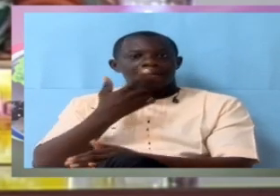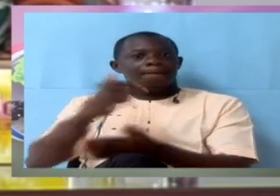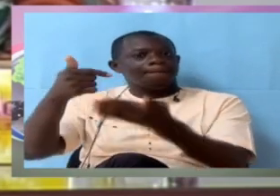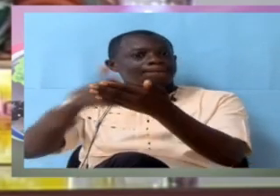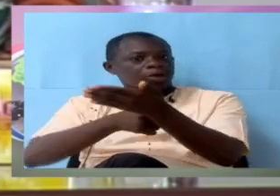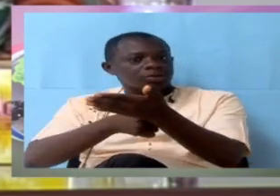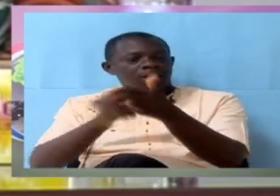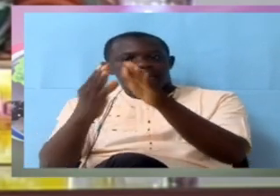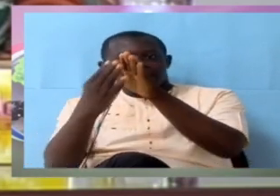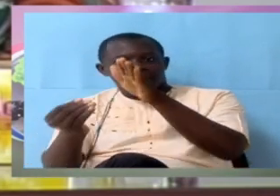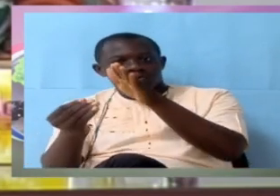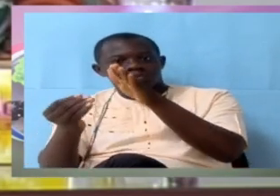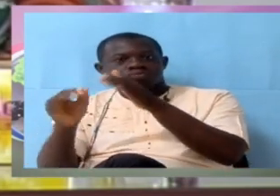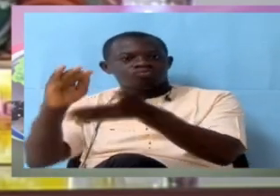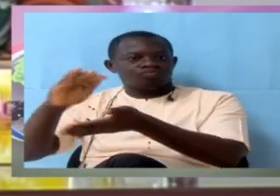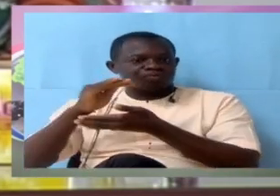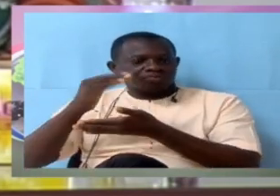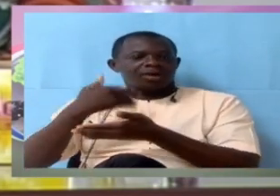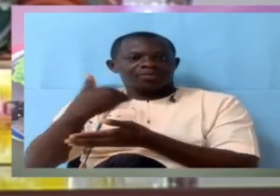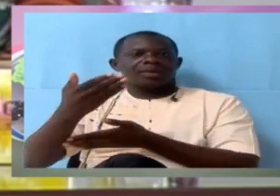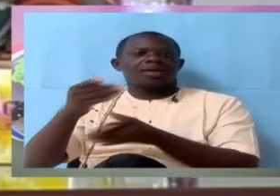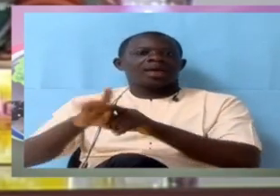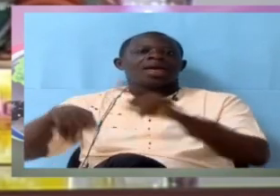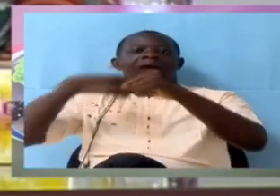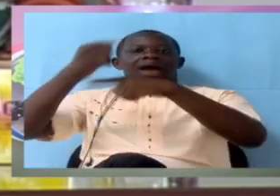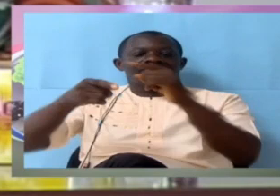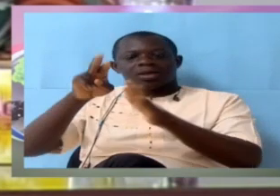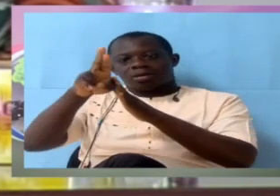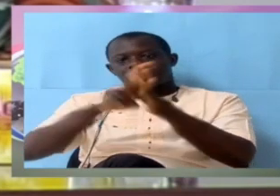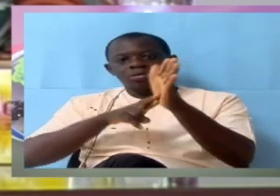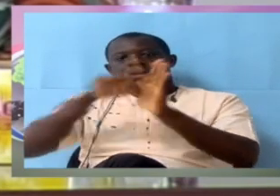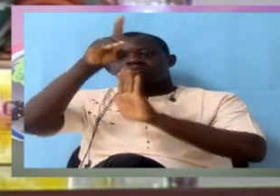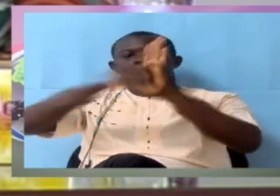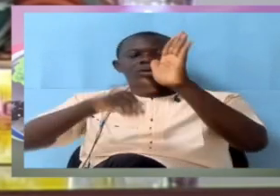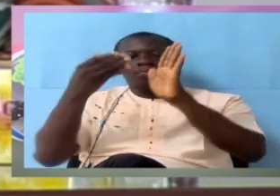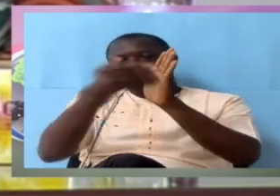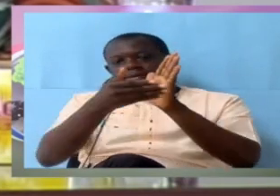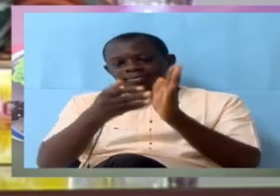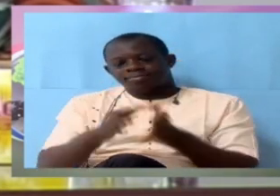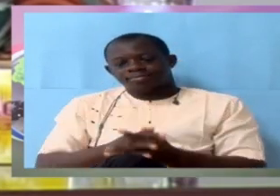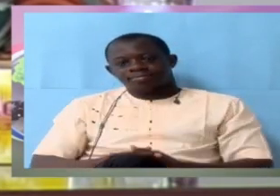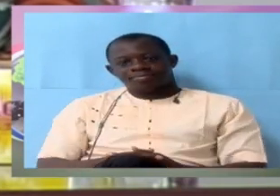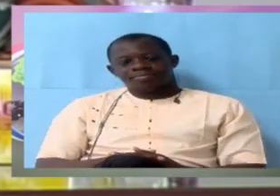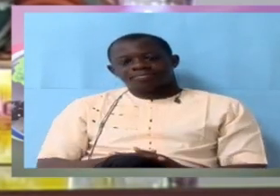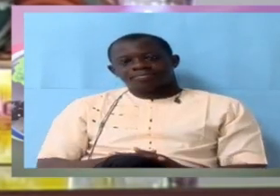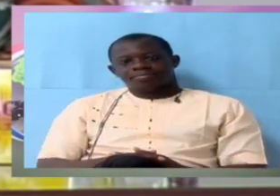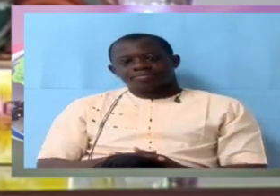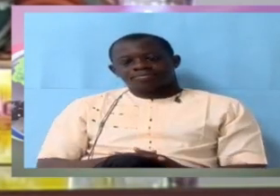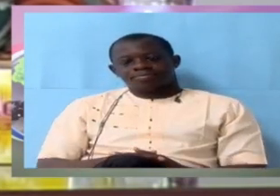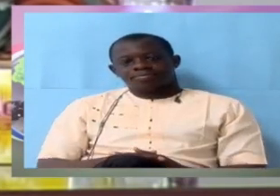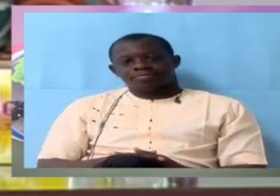ikela yelo ni ka tale. And after that you were registered for the program. New botala yene do to safe program on yinko.